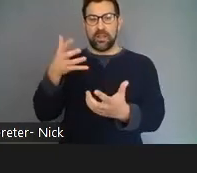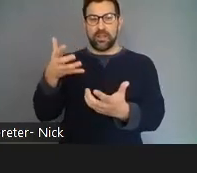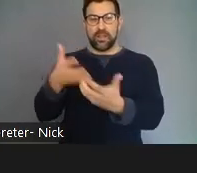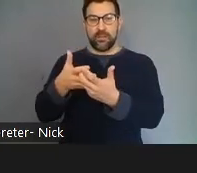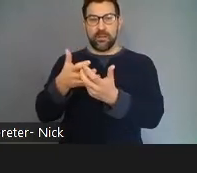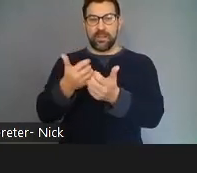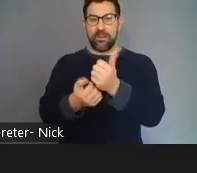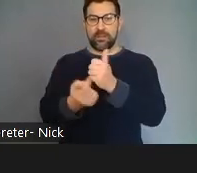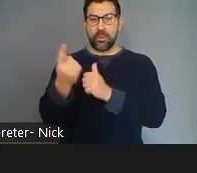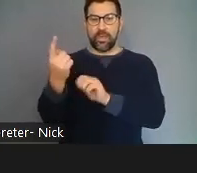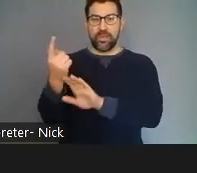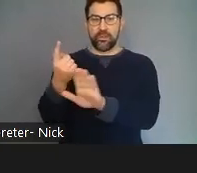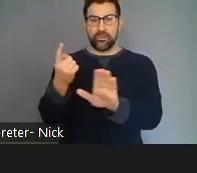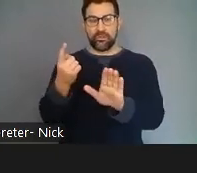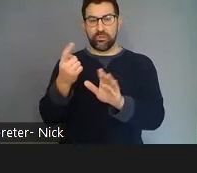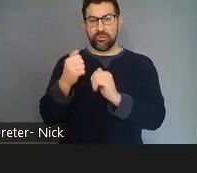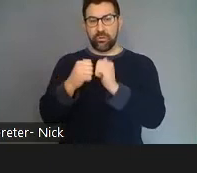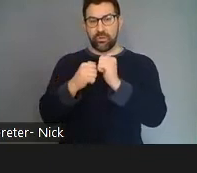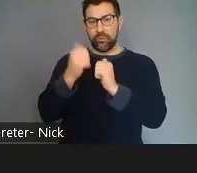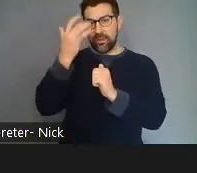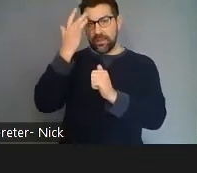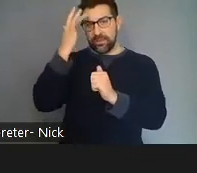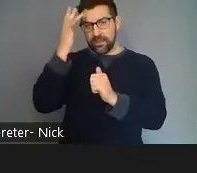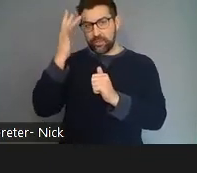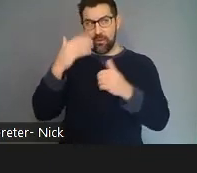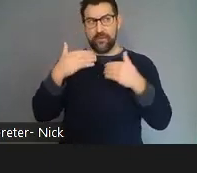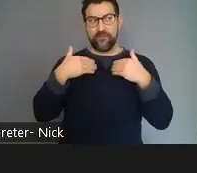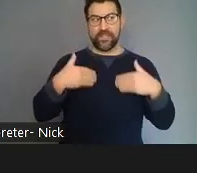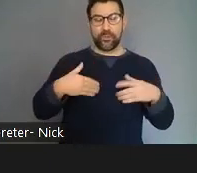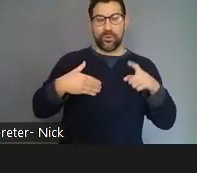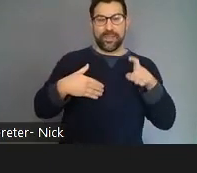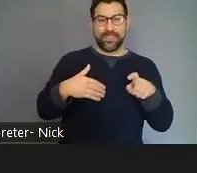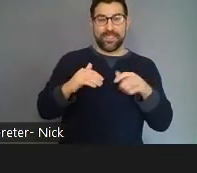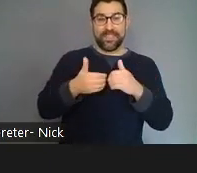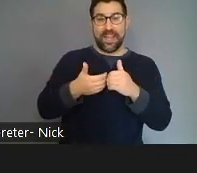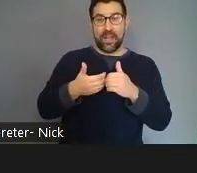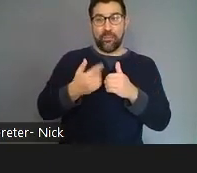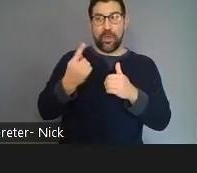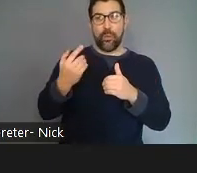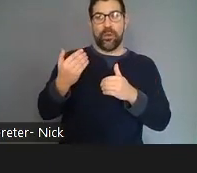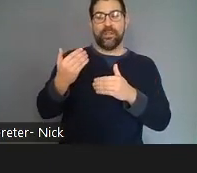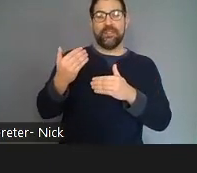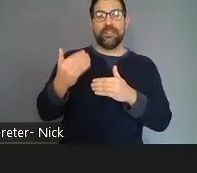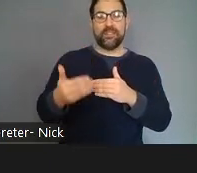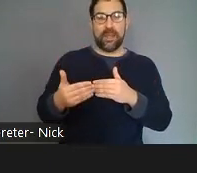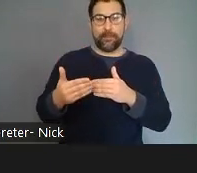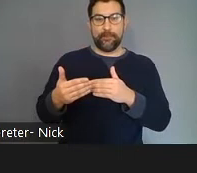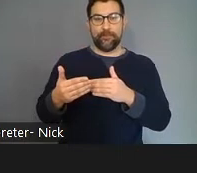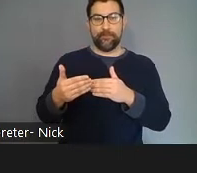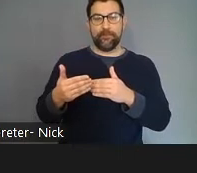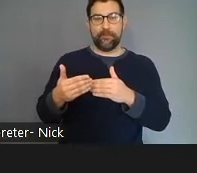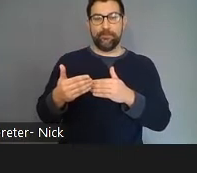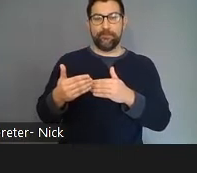structural, intellectual, physical needs is how we take that one step to doing